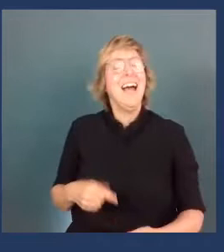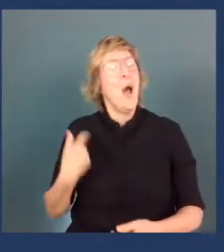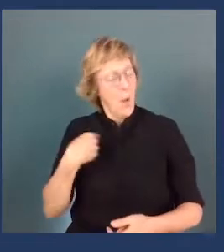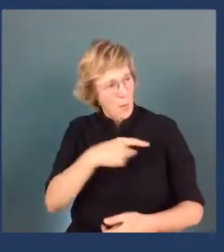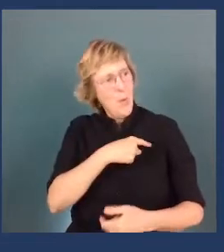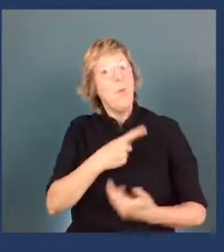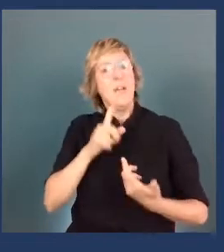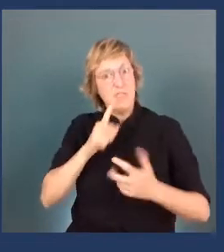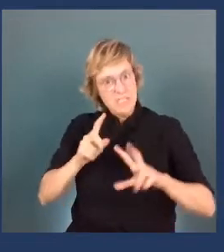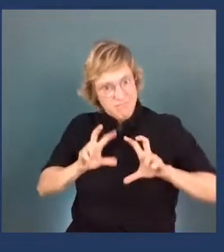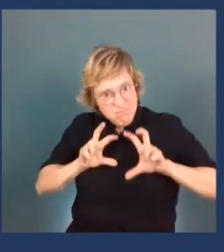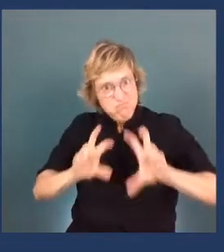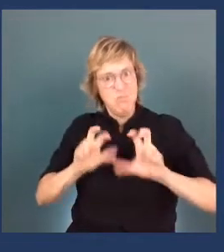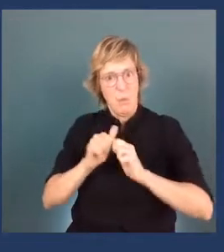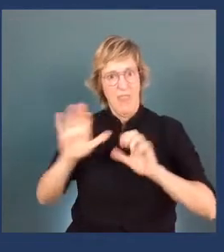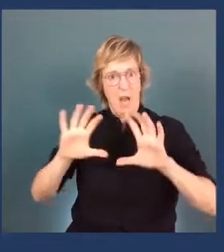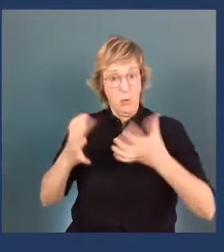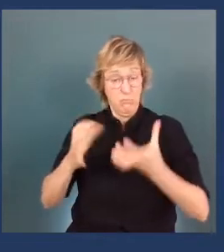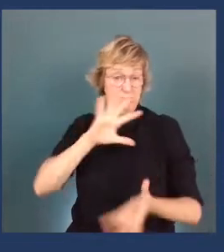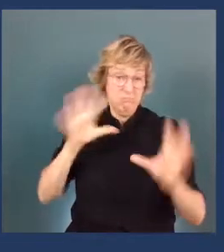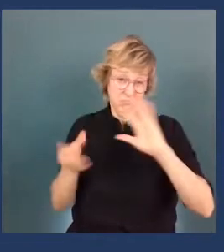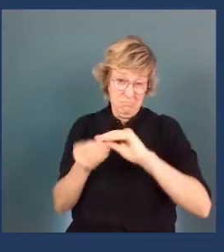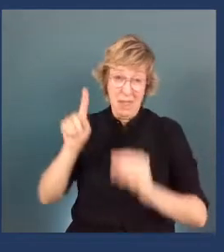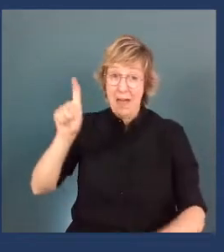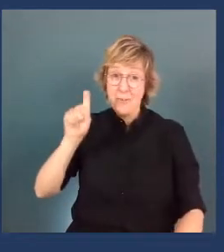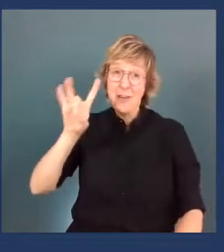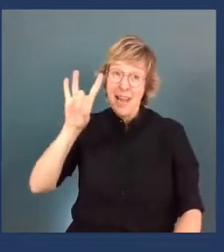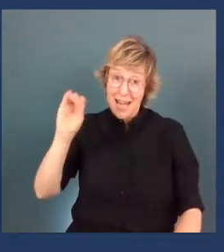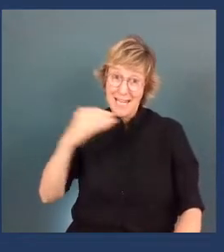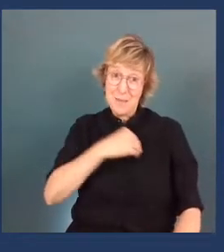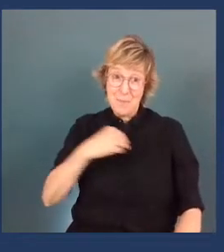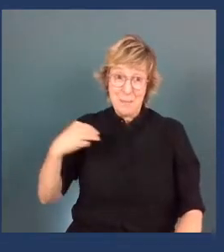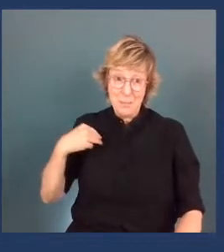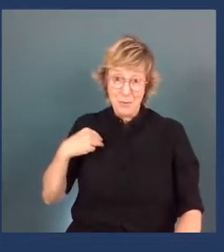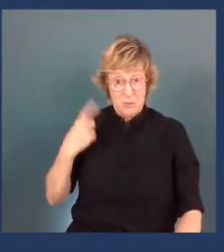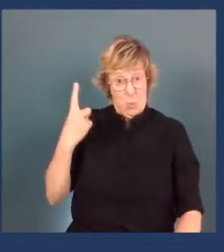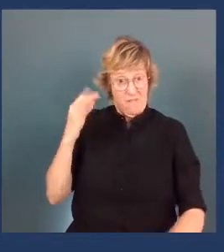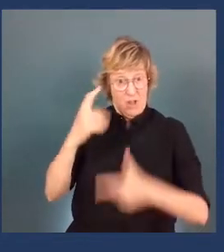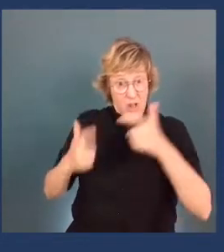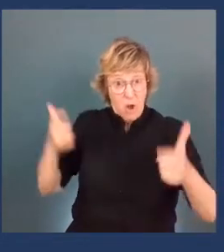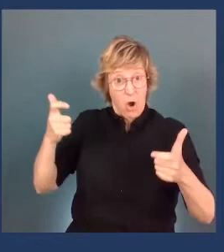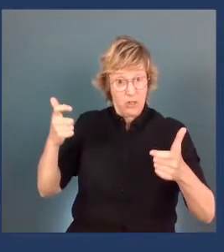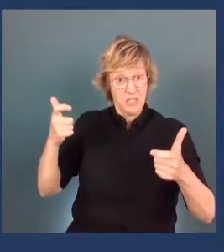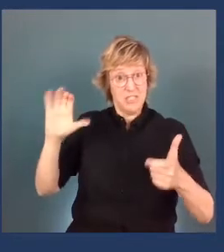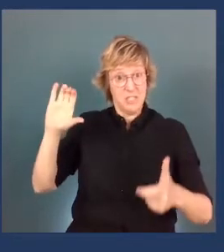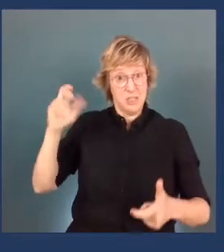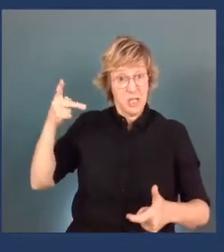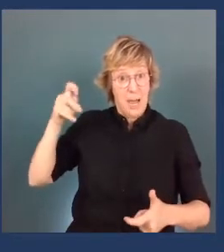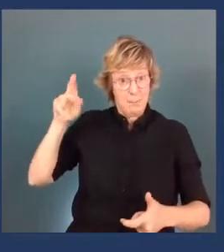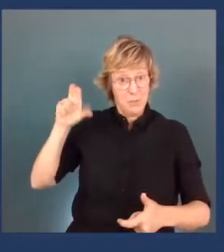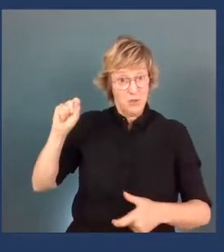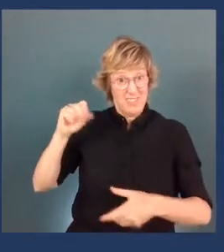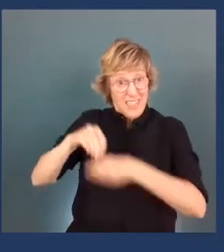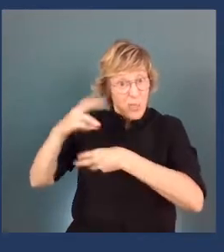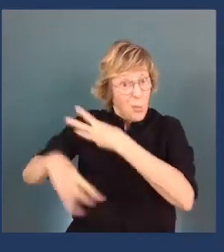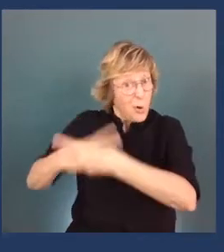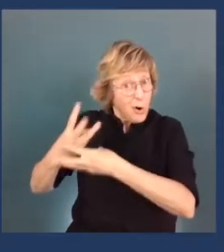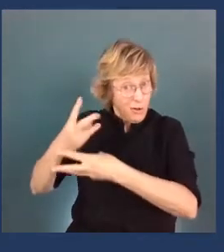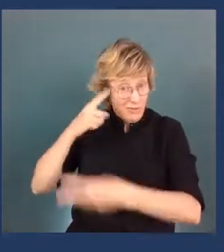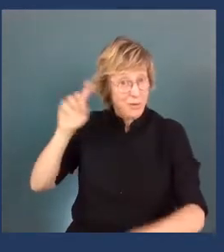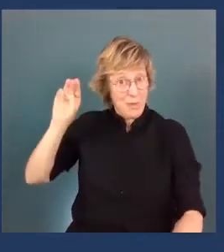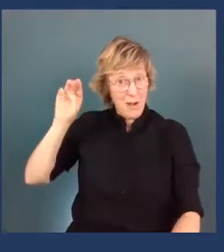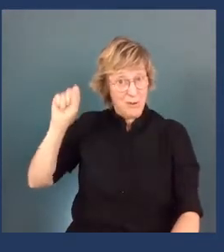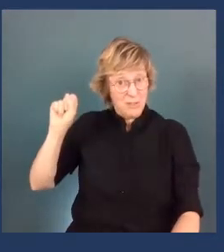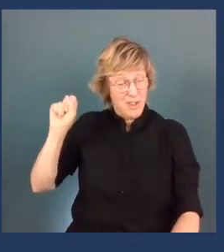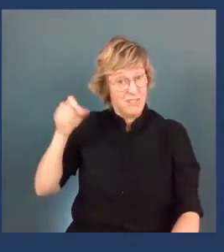a lot of investments in this group. There's 180 members, and it's recognized as one of the largest chapters in the world for Microsoft. And these